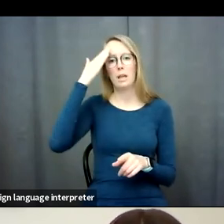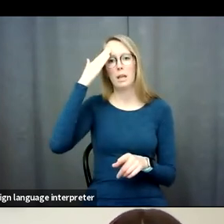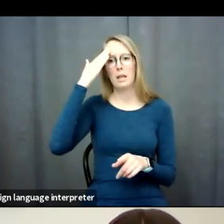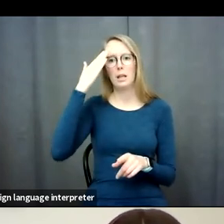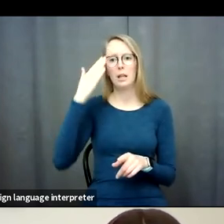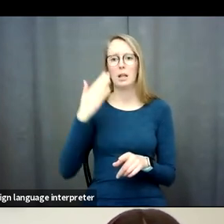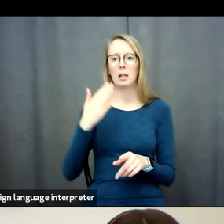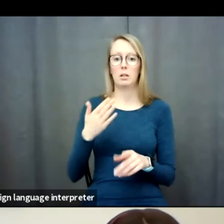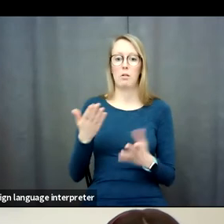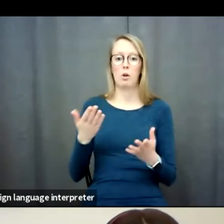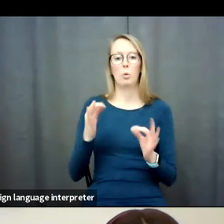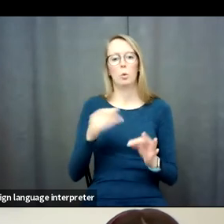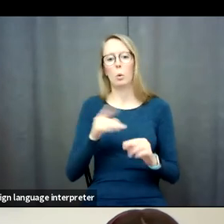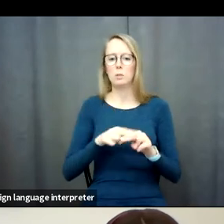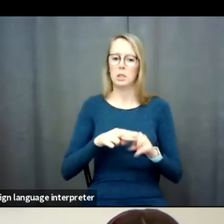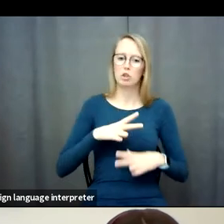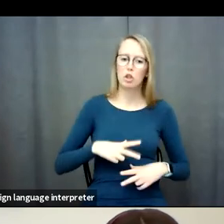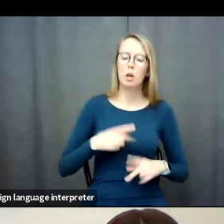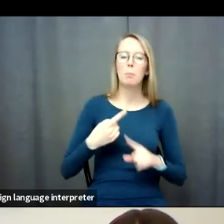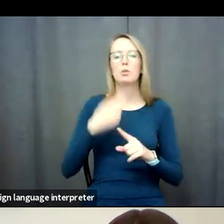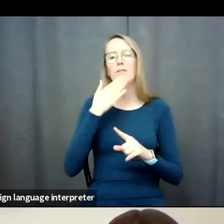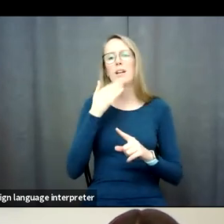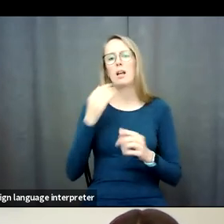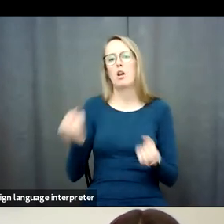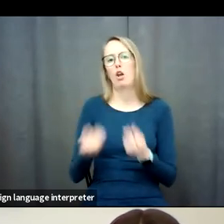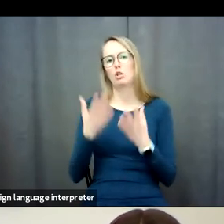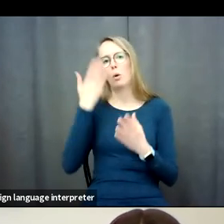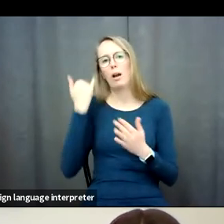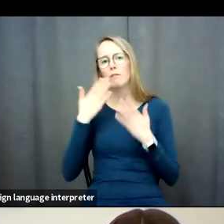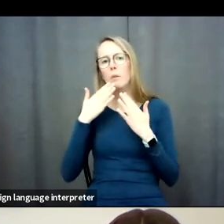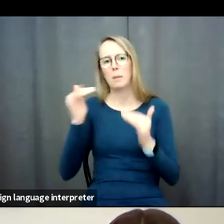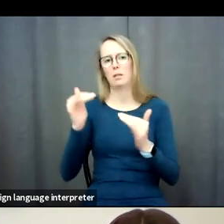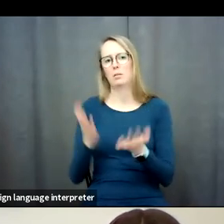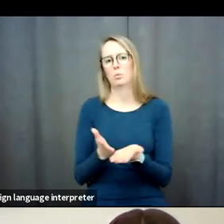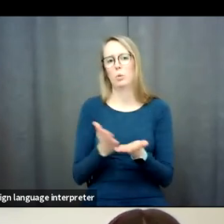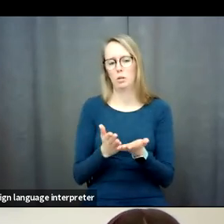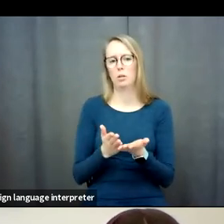makes them unsafe and what solution that will improve the school.